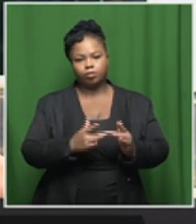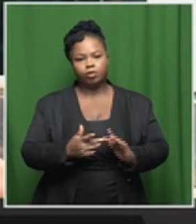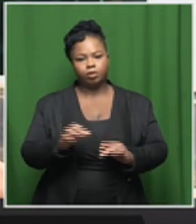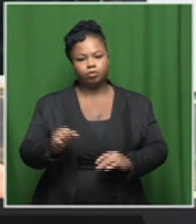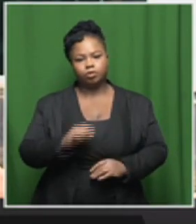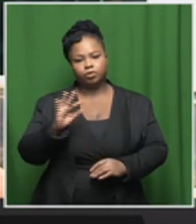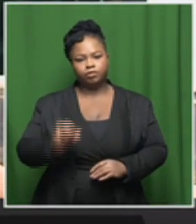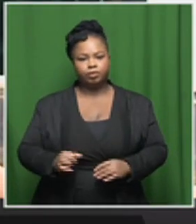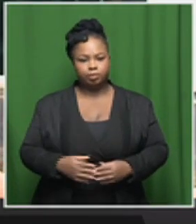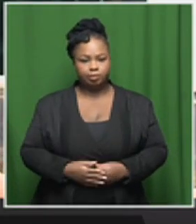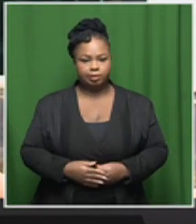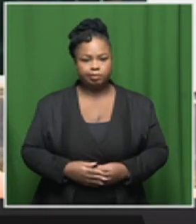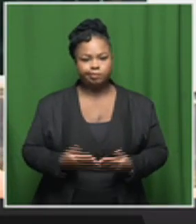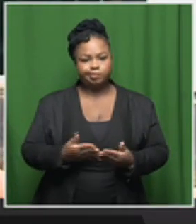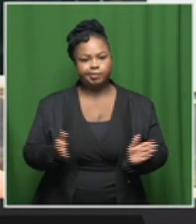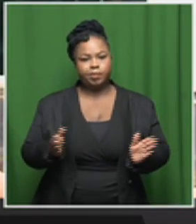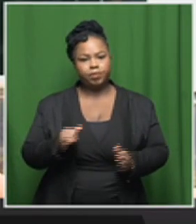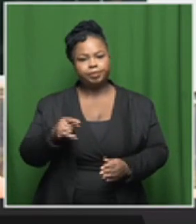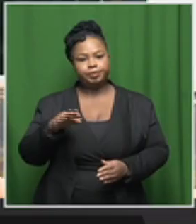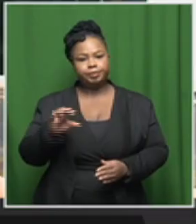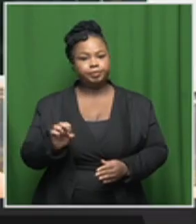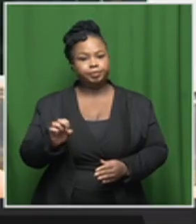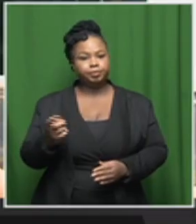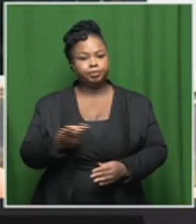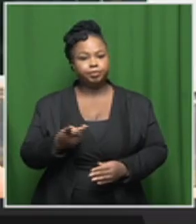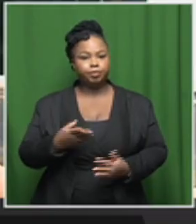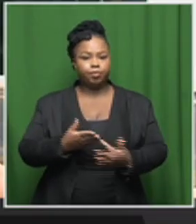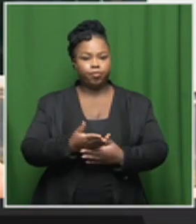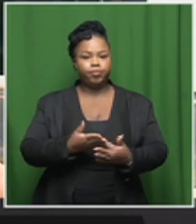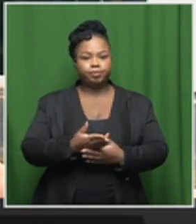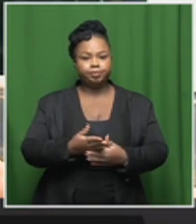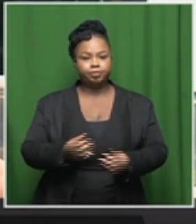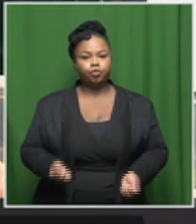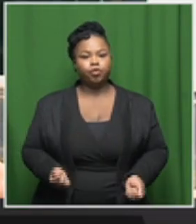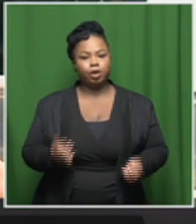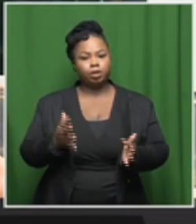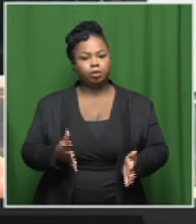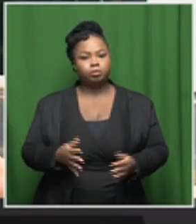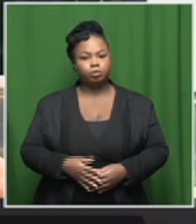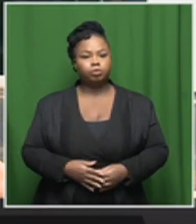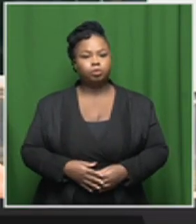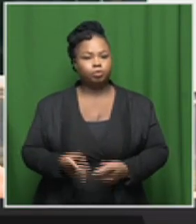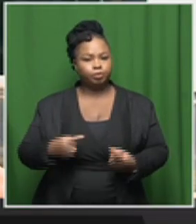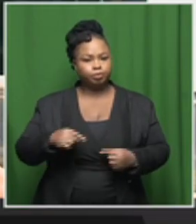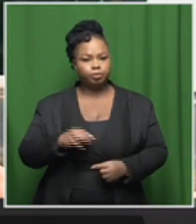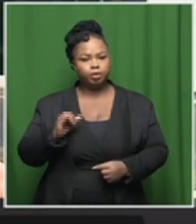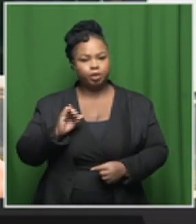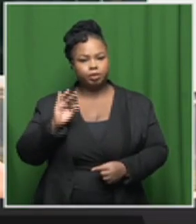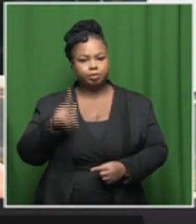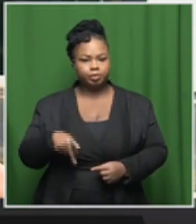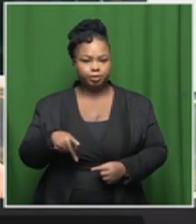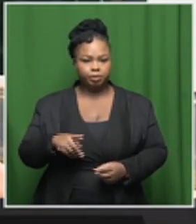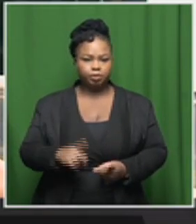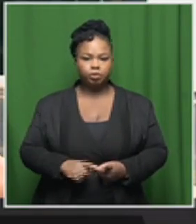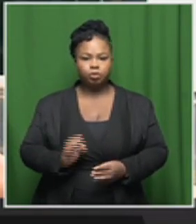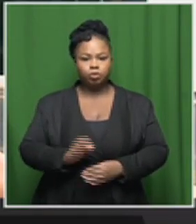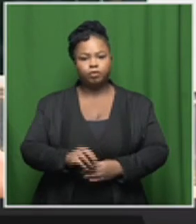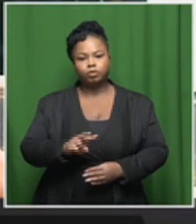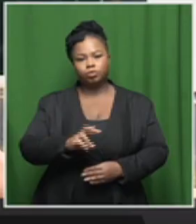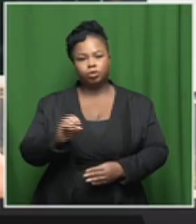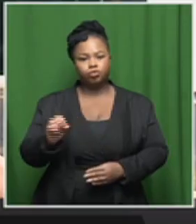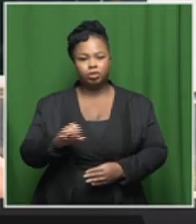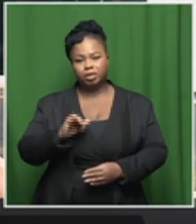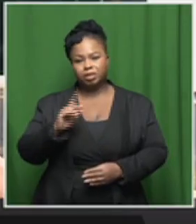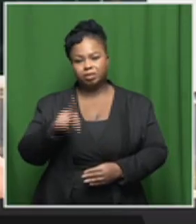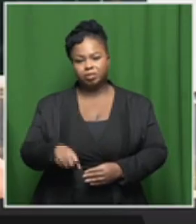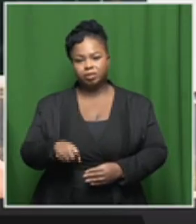South Africa. As Openserve, we are a wholesale open access service provider. So our channel to market is our ISPs. There's over 200 ISPs